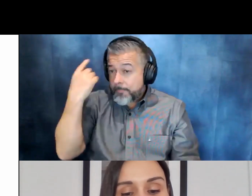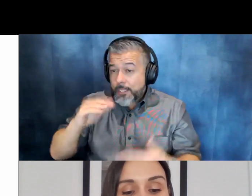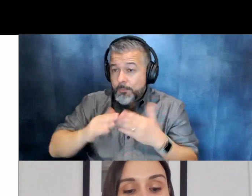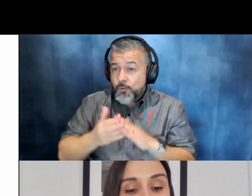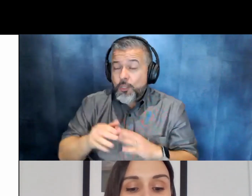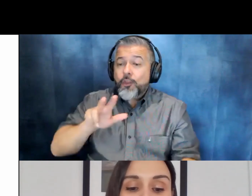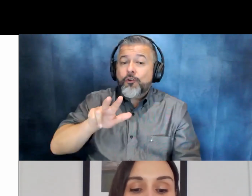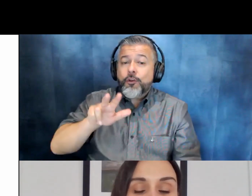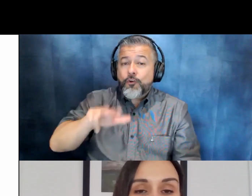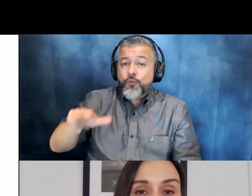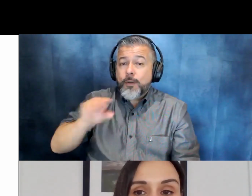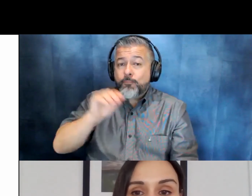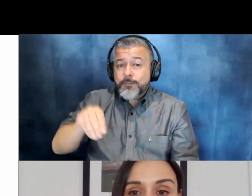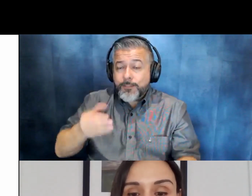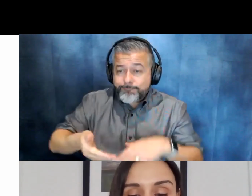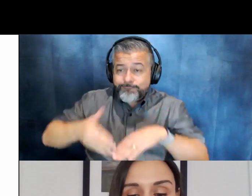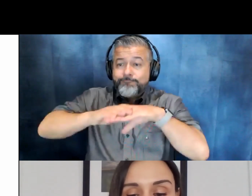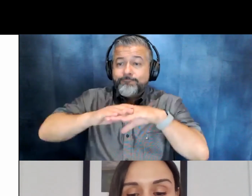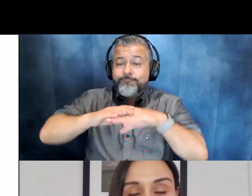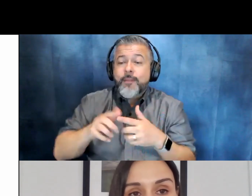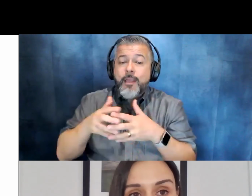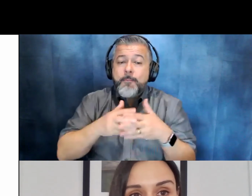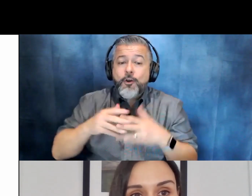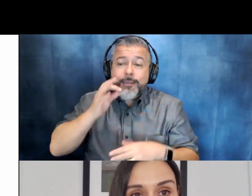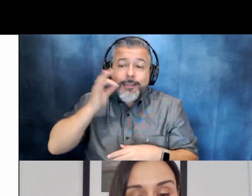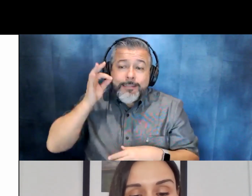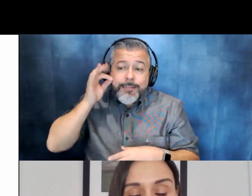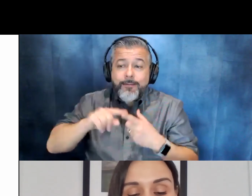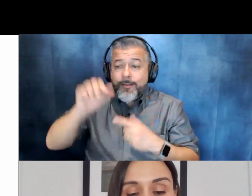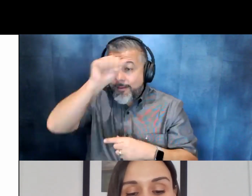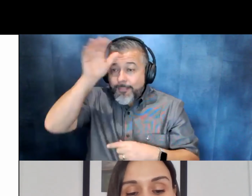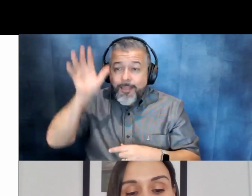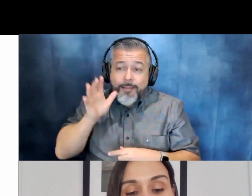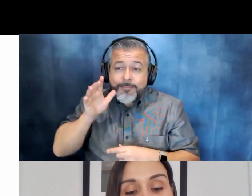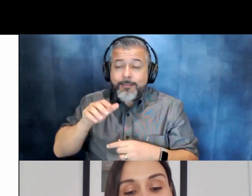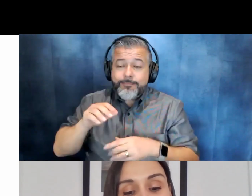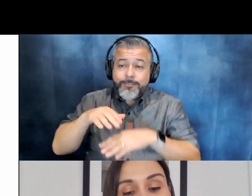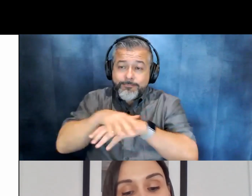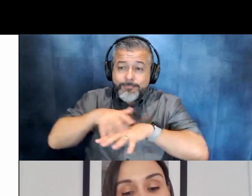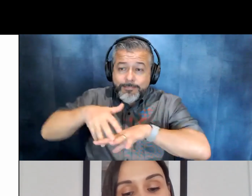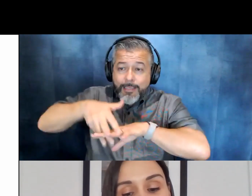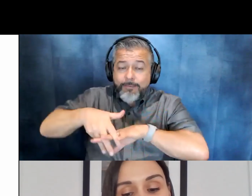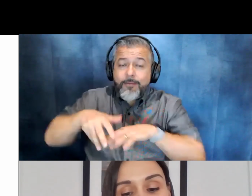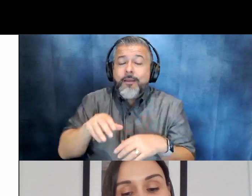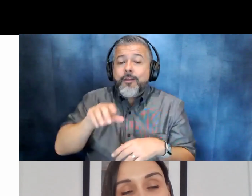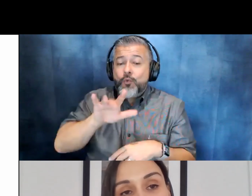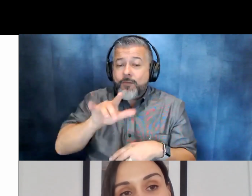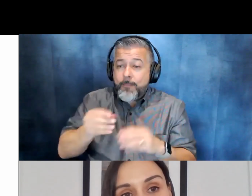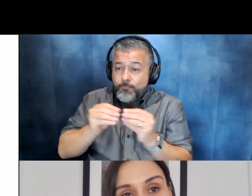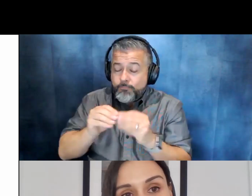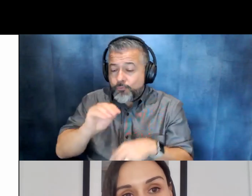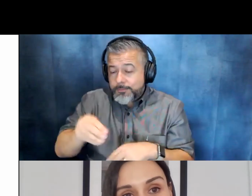deaths. In American Indians and Alaska Natives, there was a 29% increase. And in people of Asian descent, there